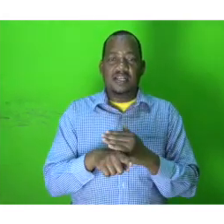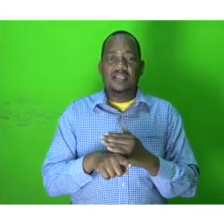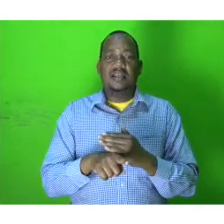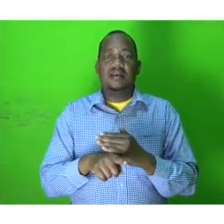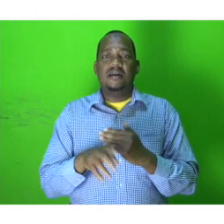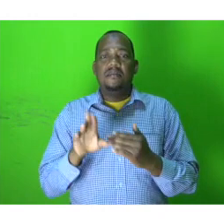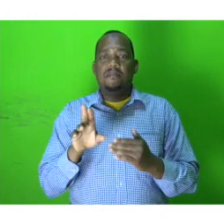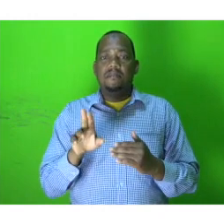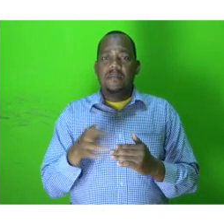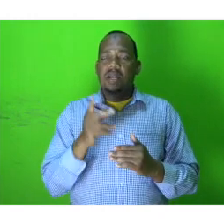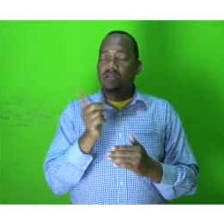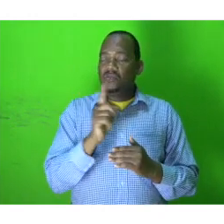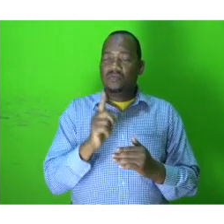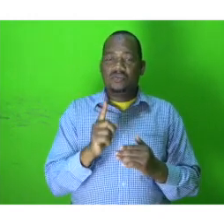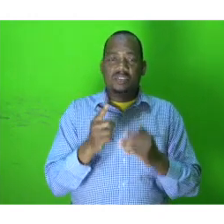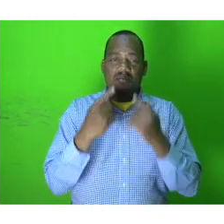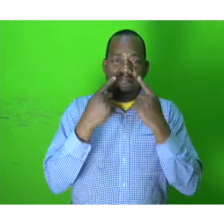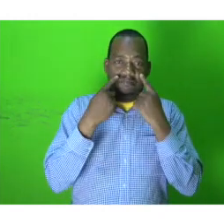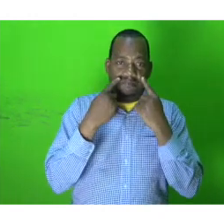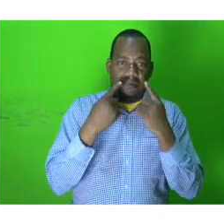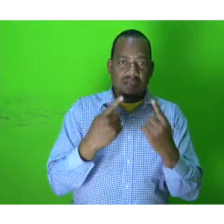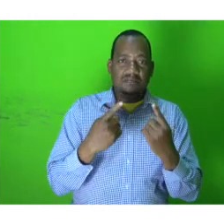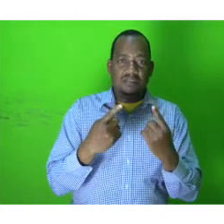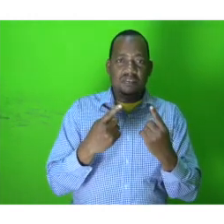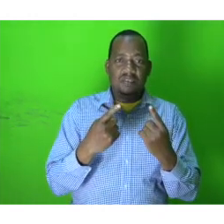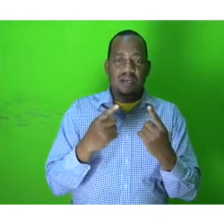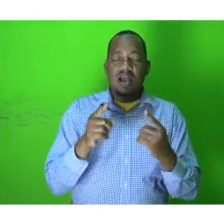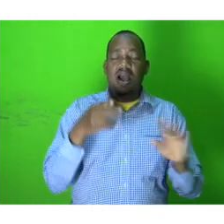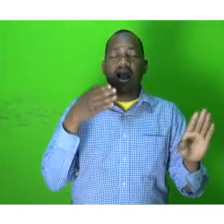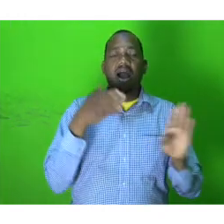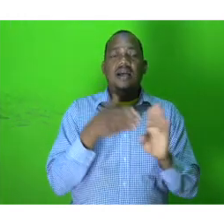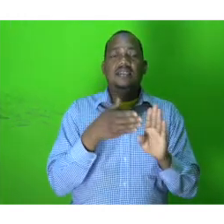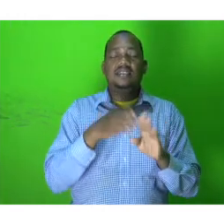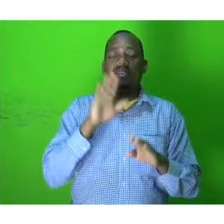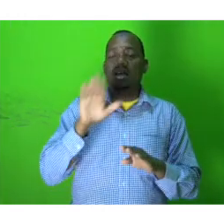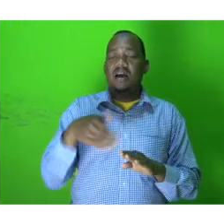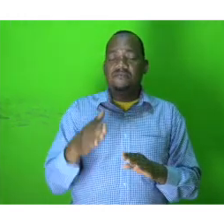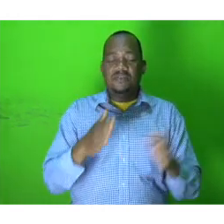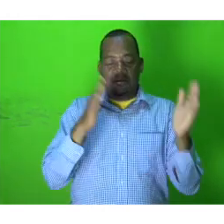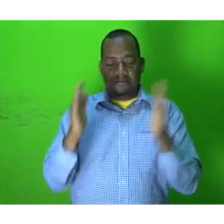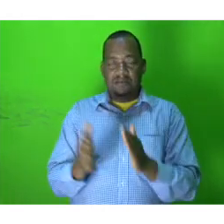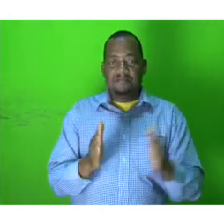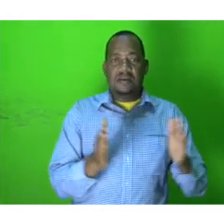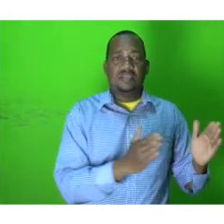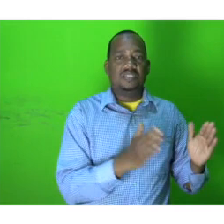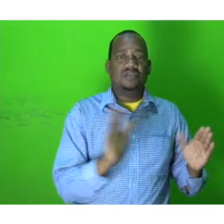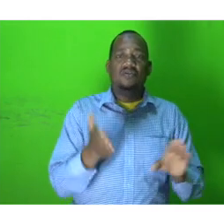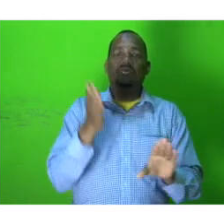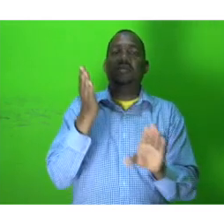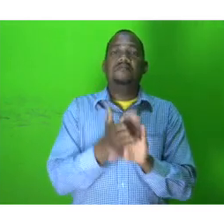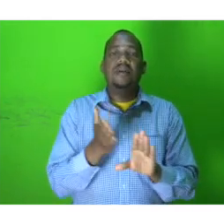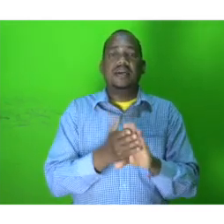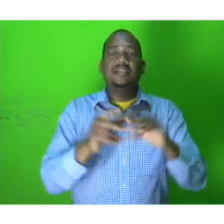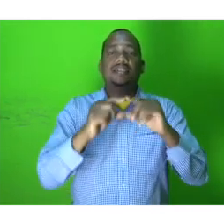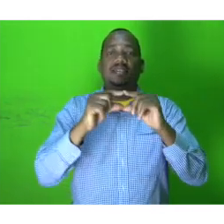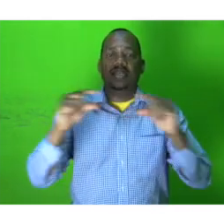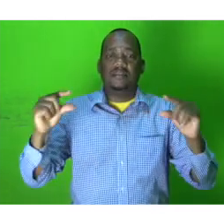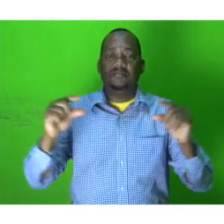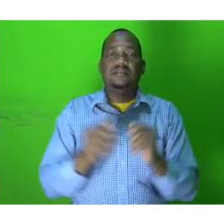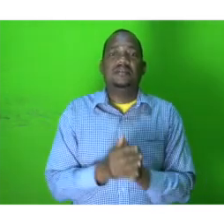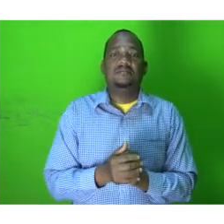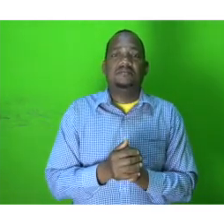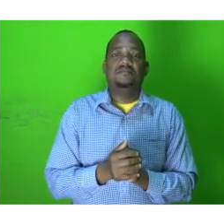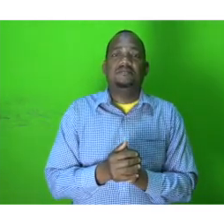side but not credited by the bank until after preparation of the bank statement.